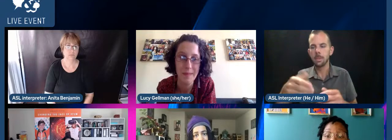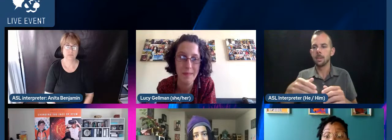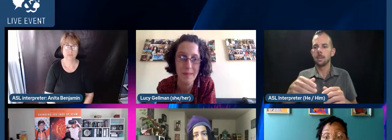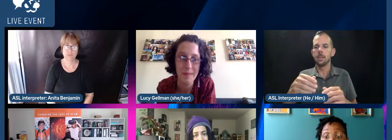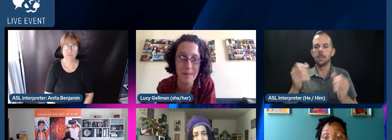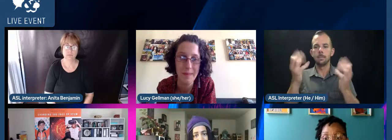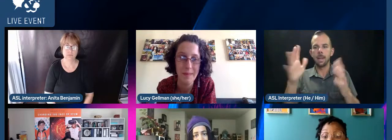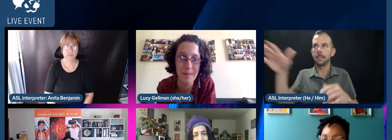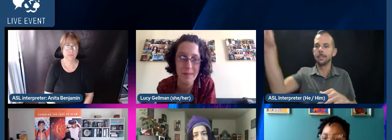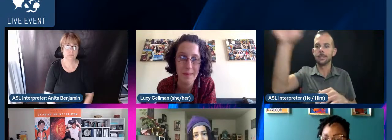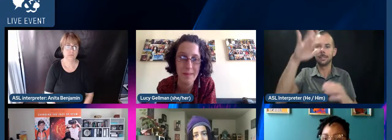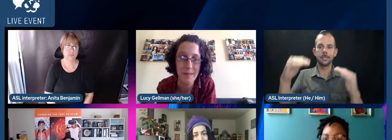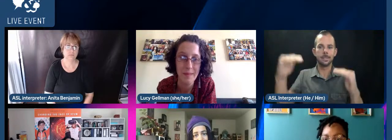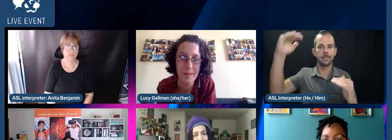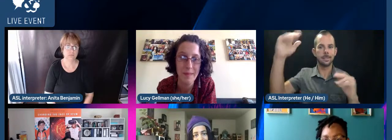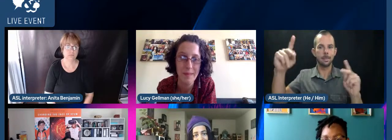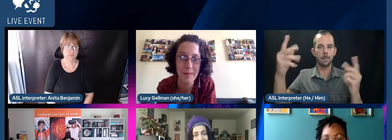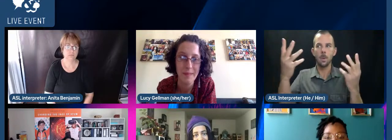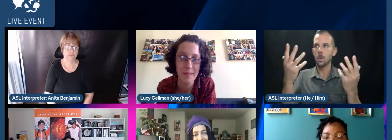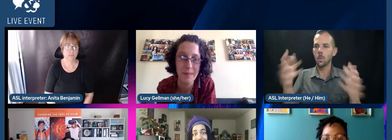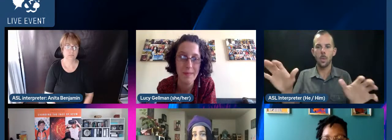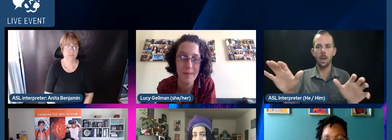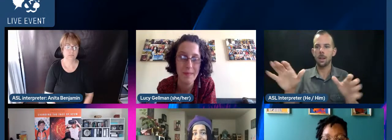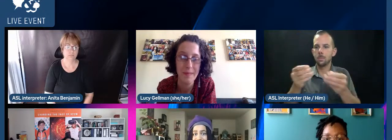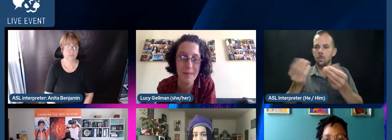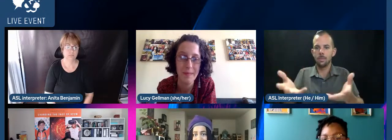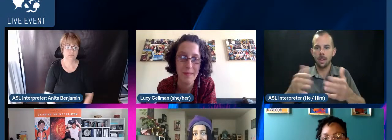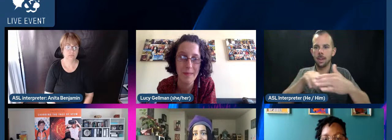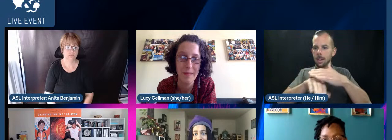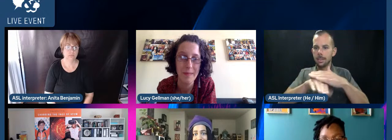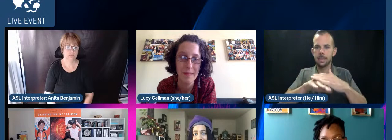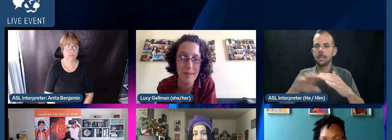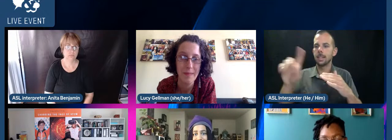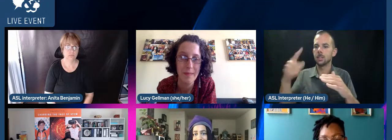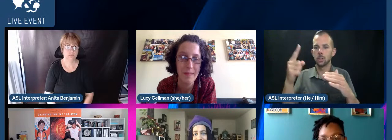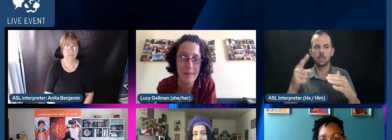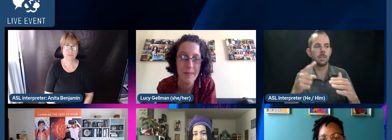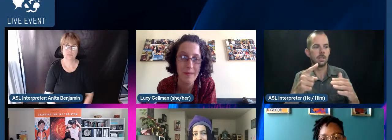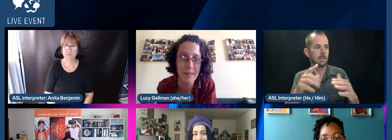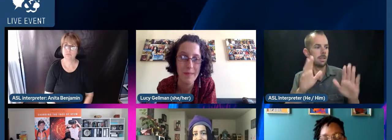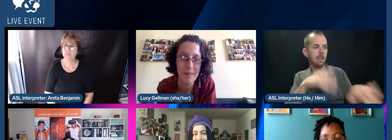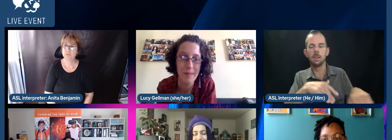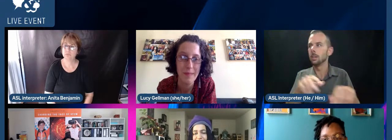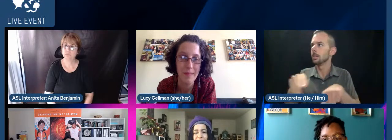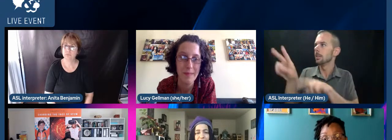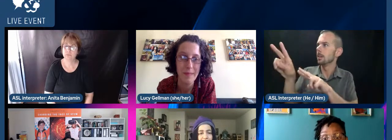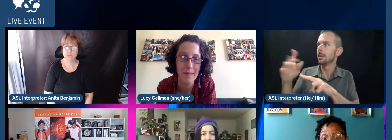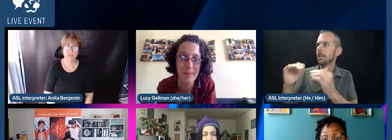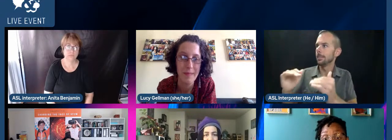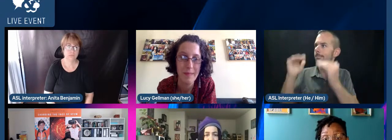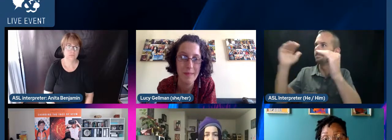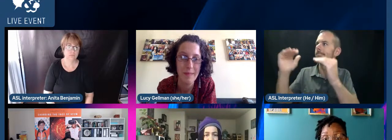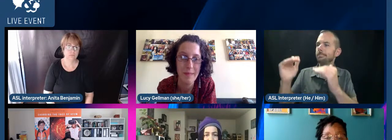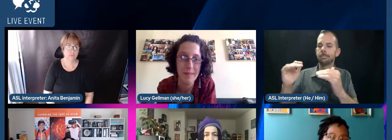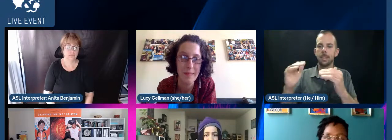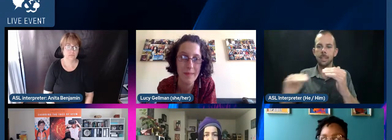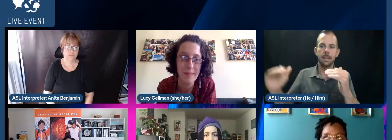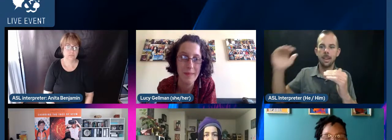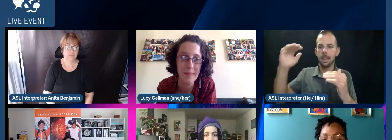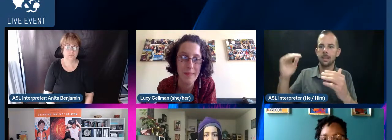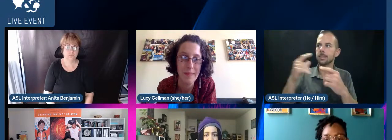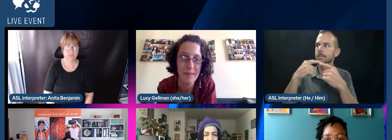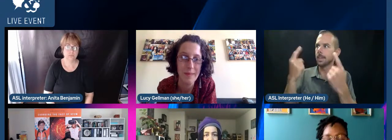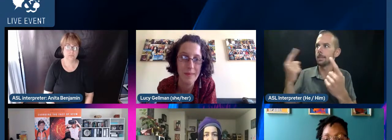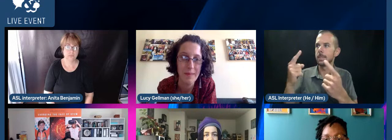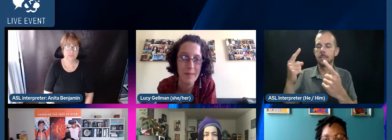just want the next new thing. And that is celebrityism, right? Anything that can get you on is what you're going to do. So I think that we have to protect. I mean,